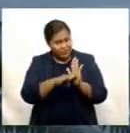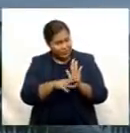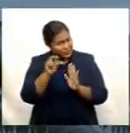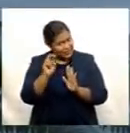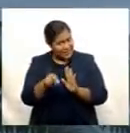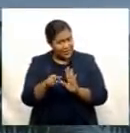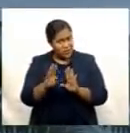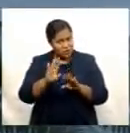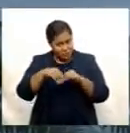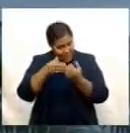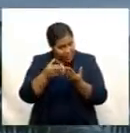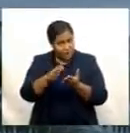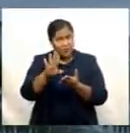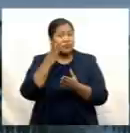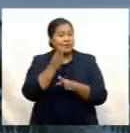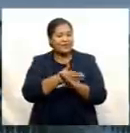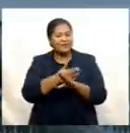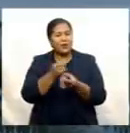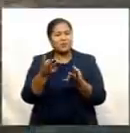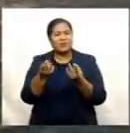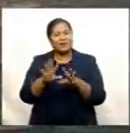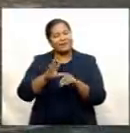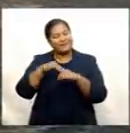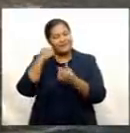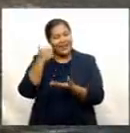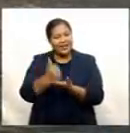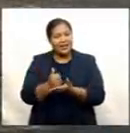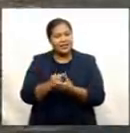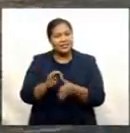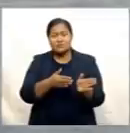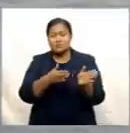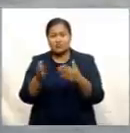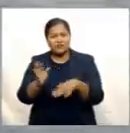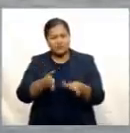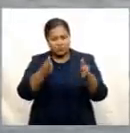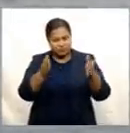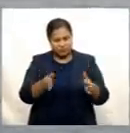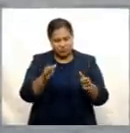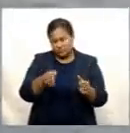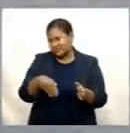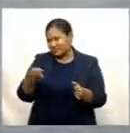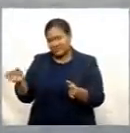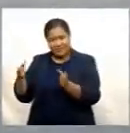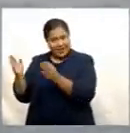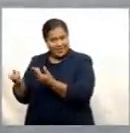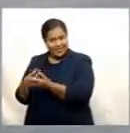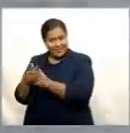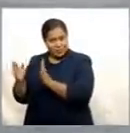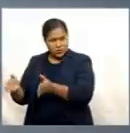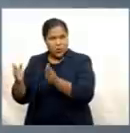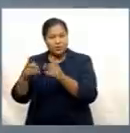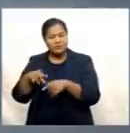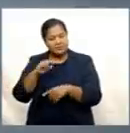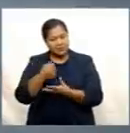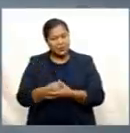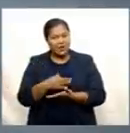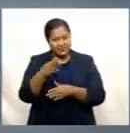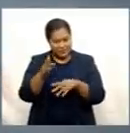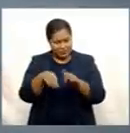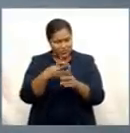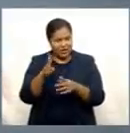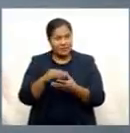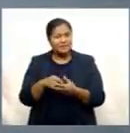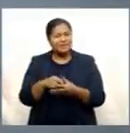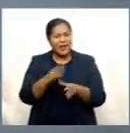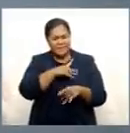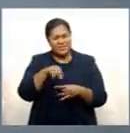are finalized. Movement between zones is complex and requirements continue to increase. The ministry with MCTTT,